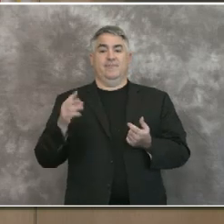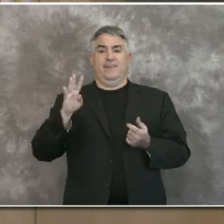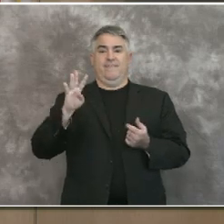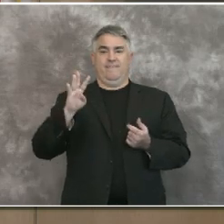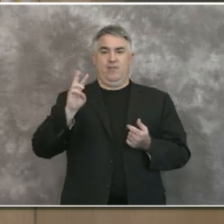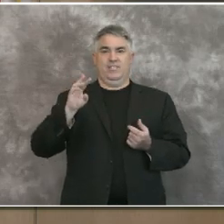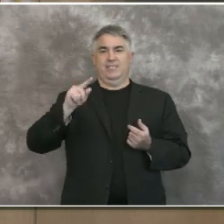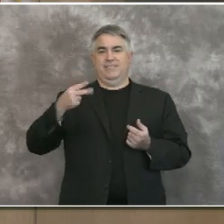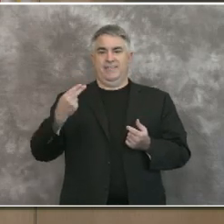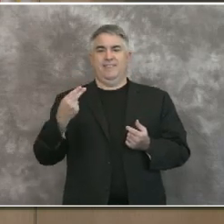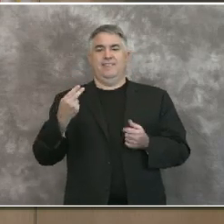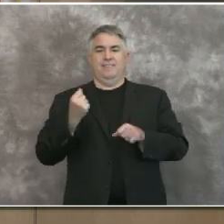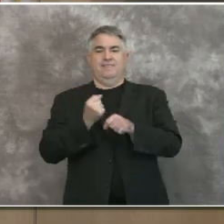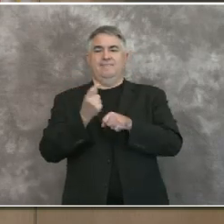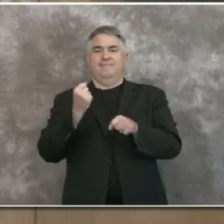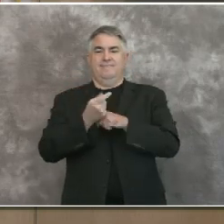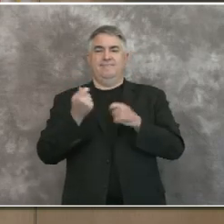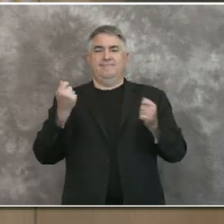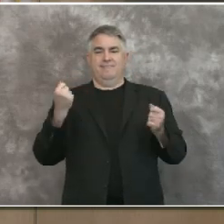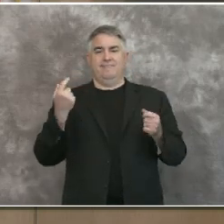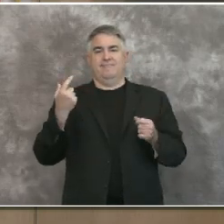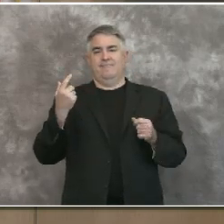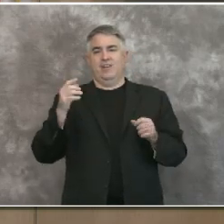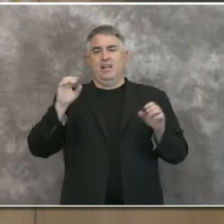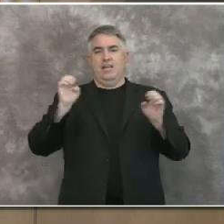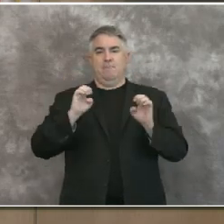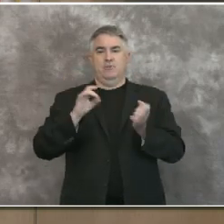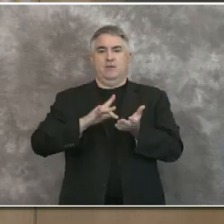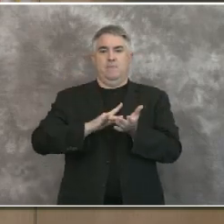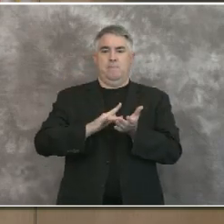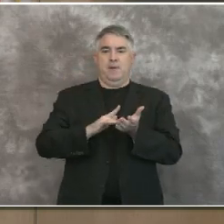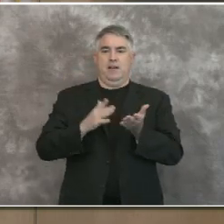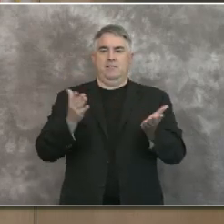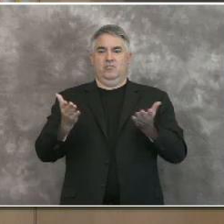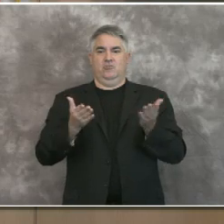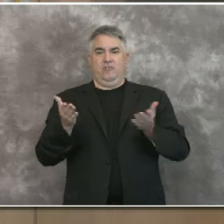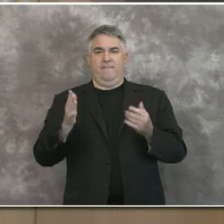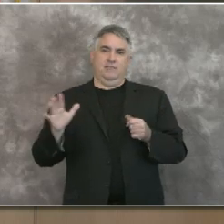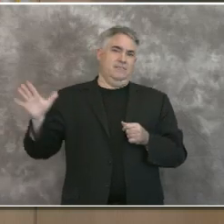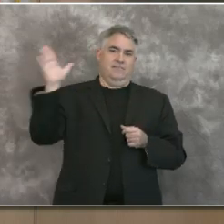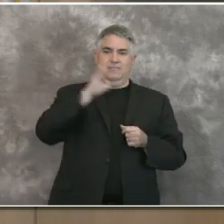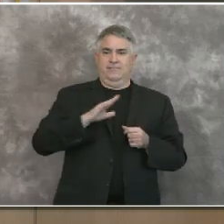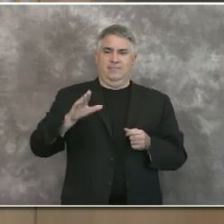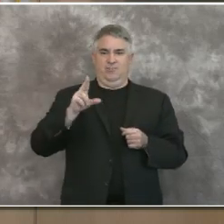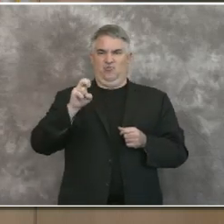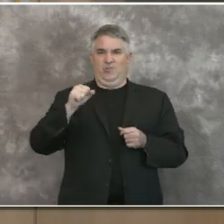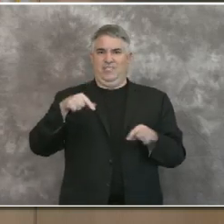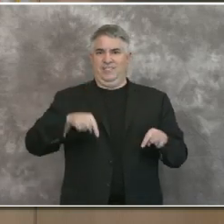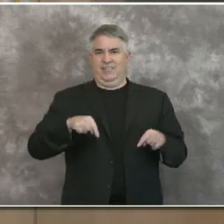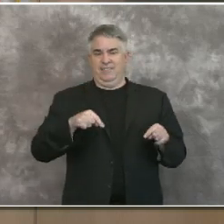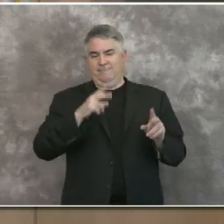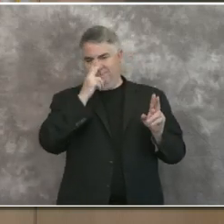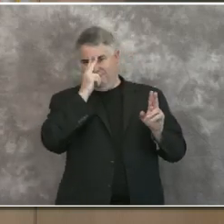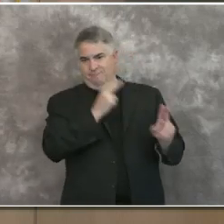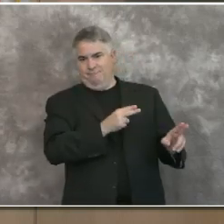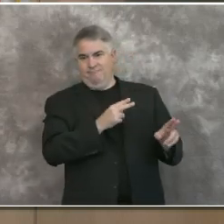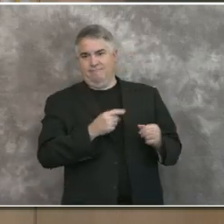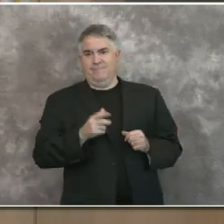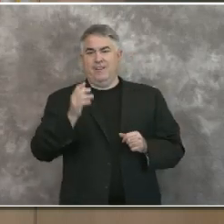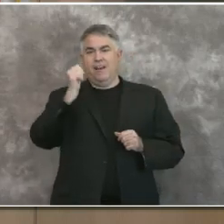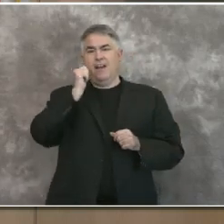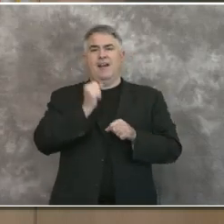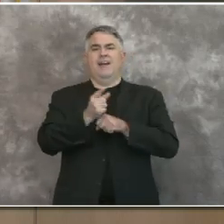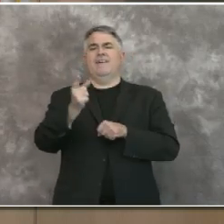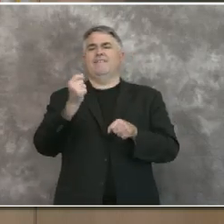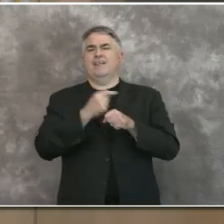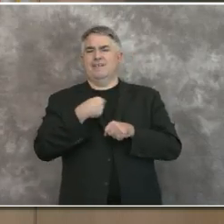of Emergency Medical Service Week across the nation. This week is set aside annually to honor and celebrate